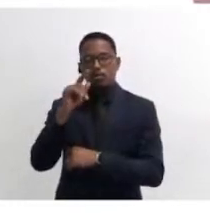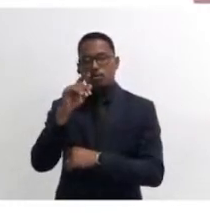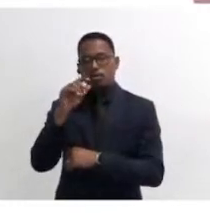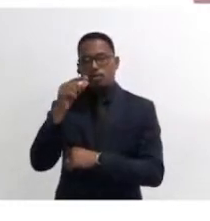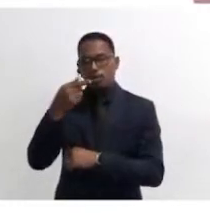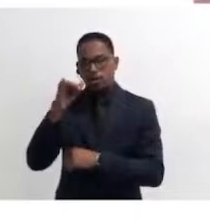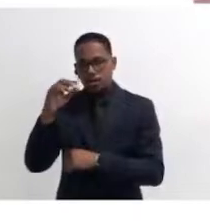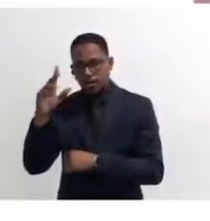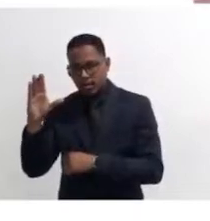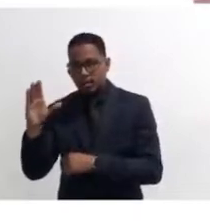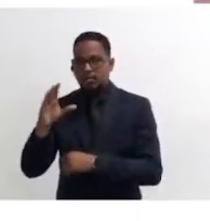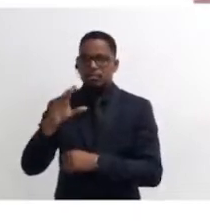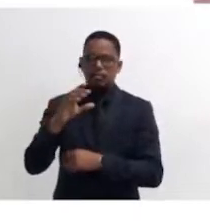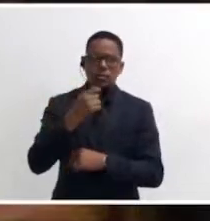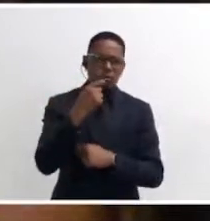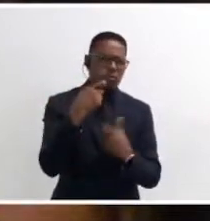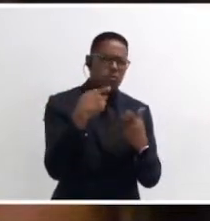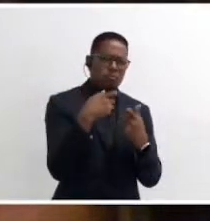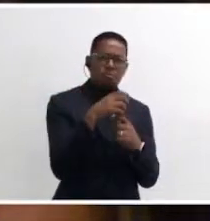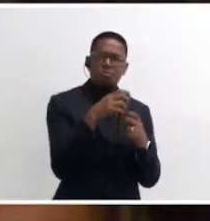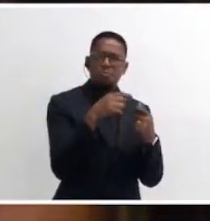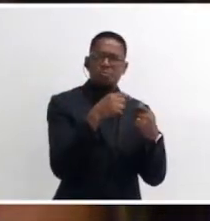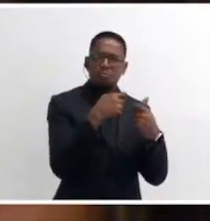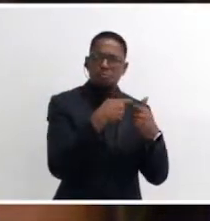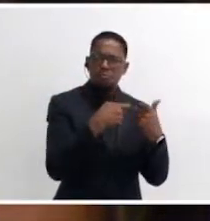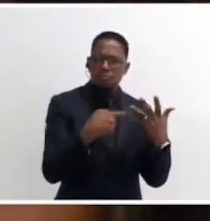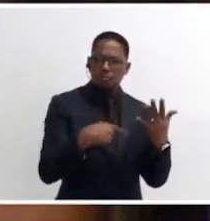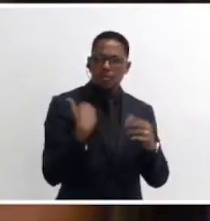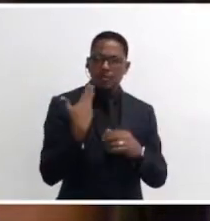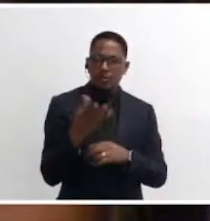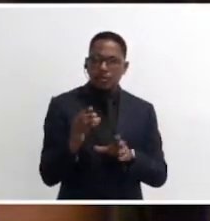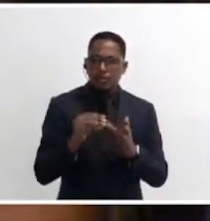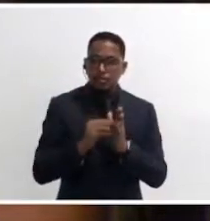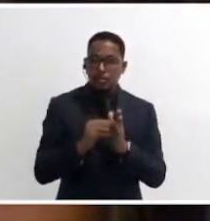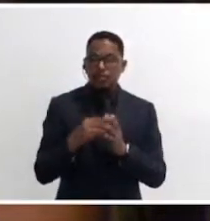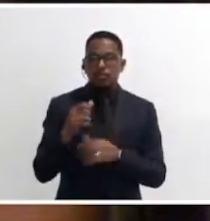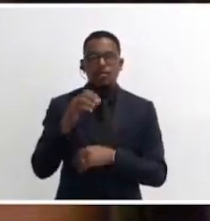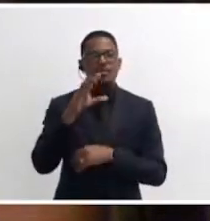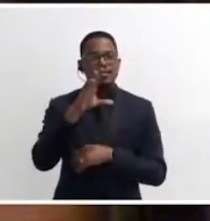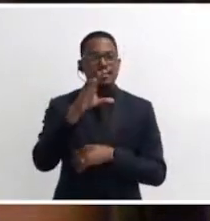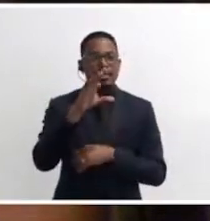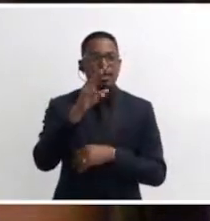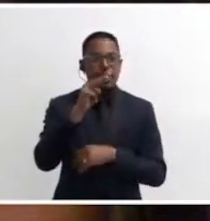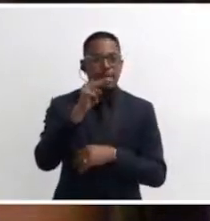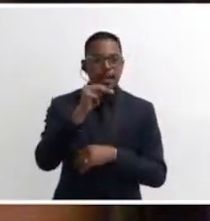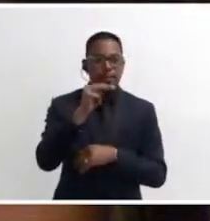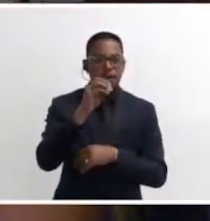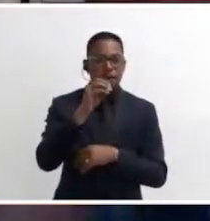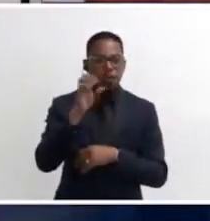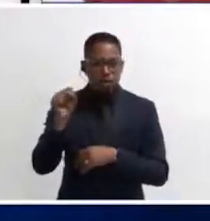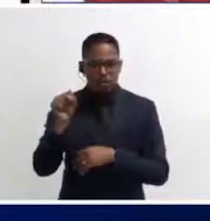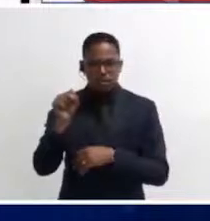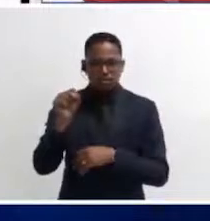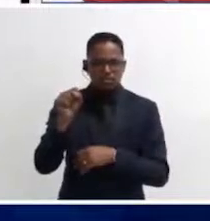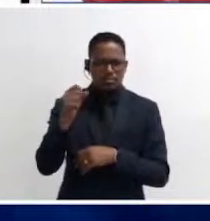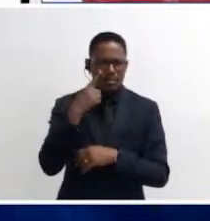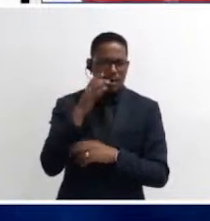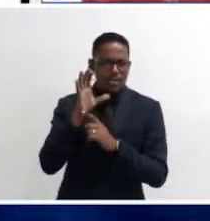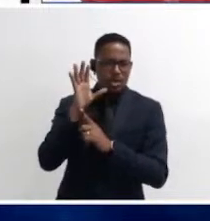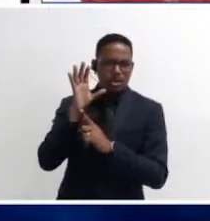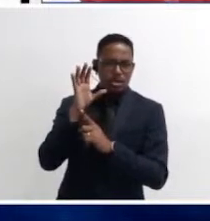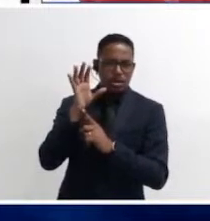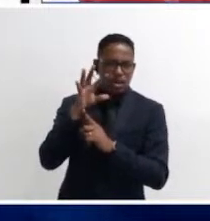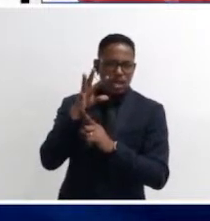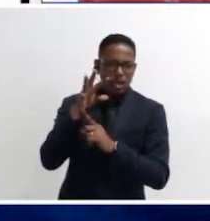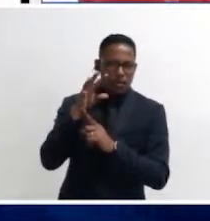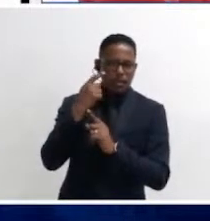we're probably most familiar with the term CMOS, but there's others shown here as well. And